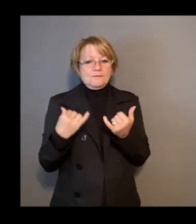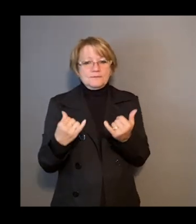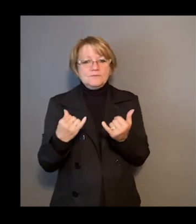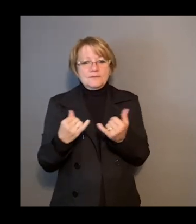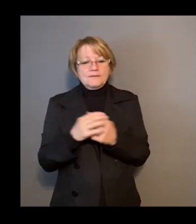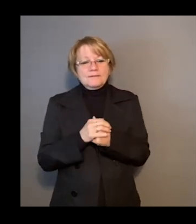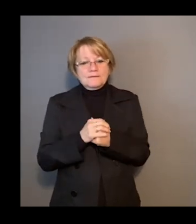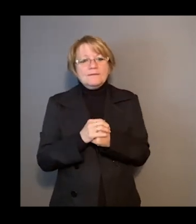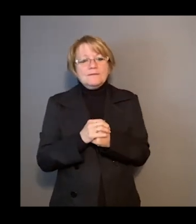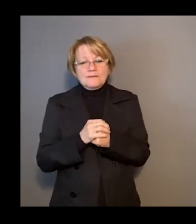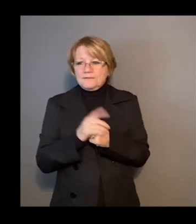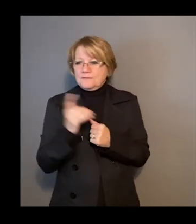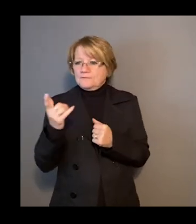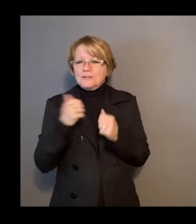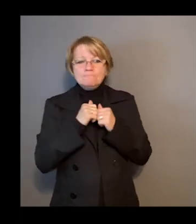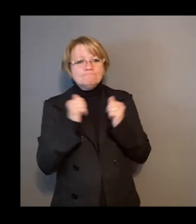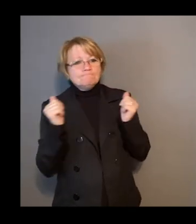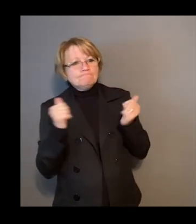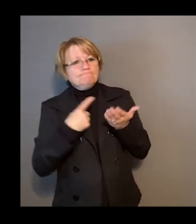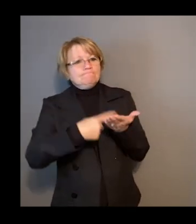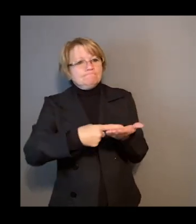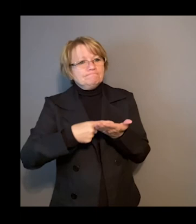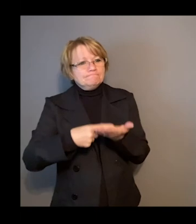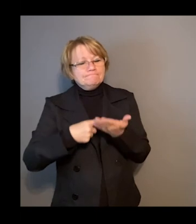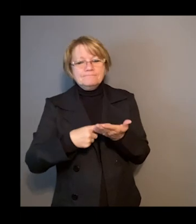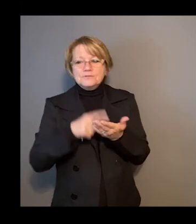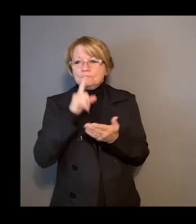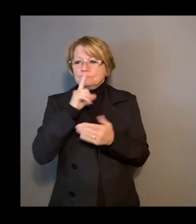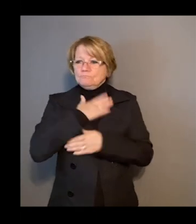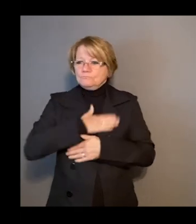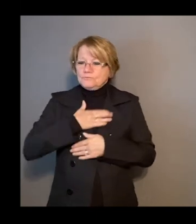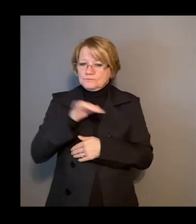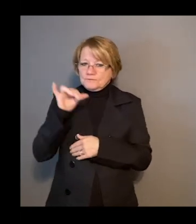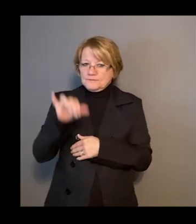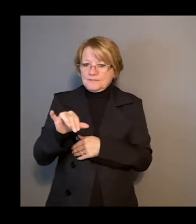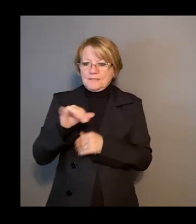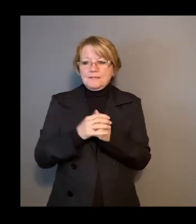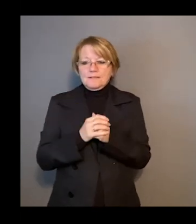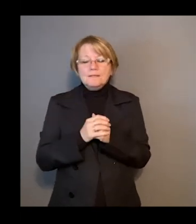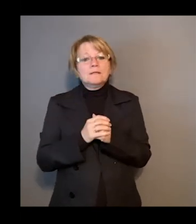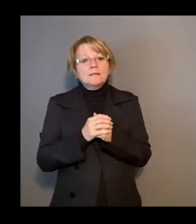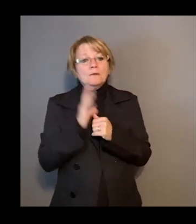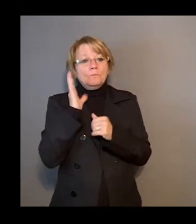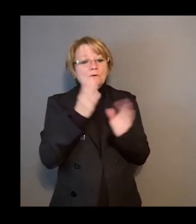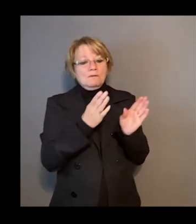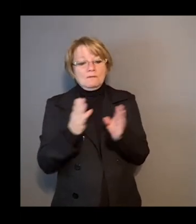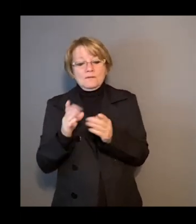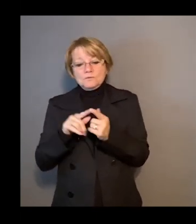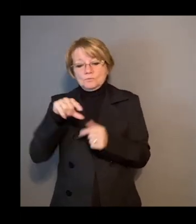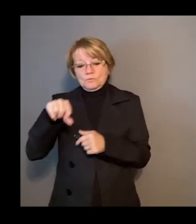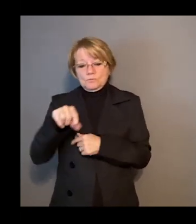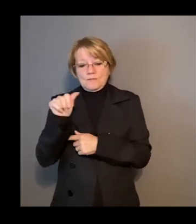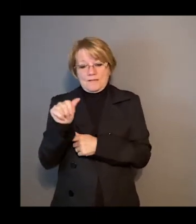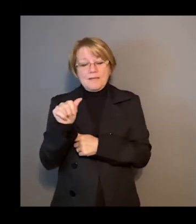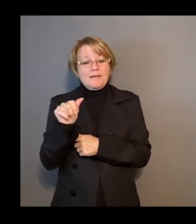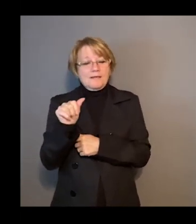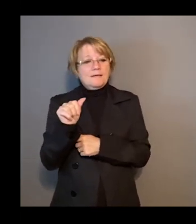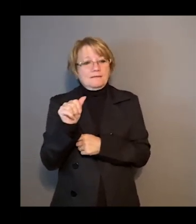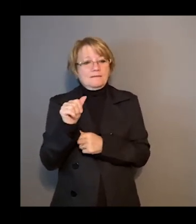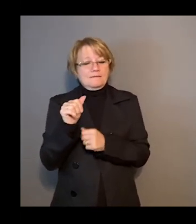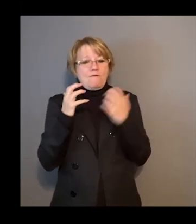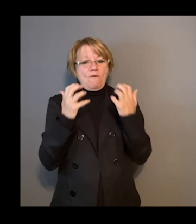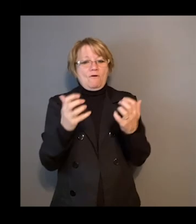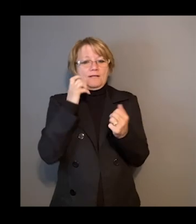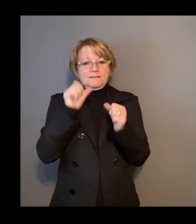sharing, at least for this portion. And then as we'll get to some Q&As that you guys will be, audience will be able to ask some questions to